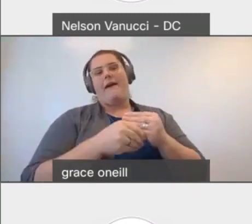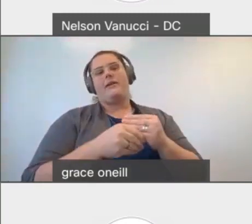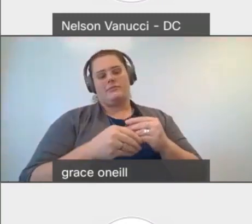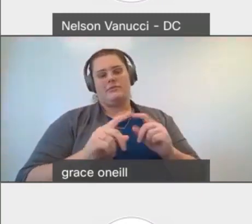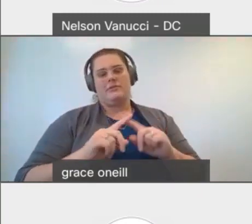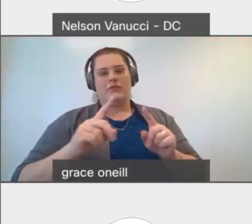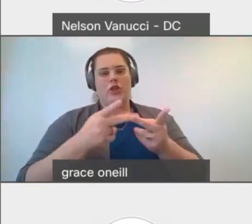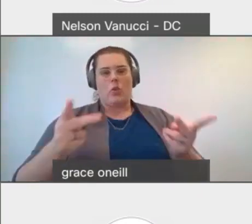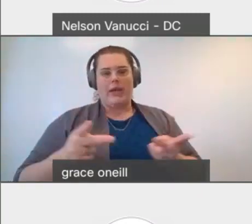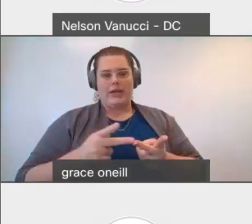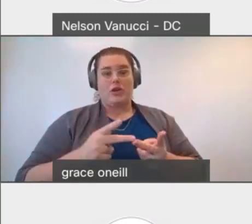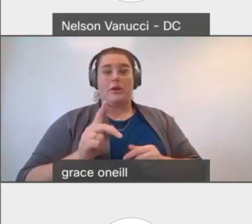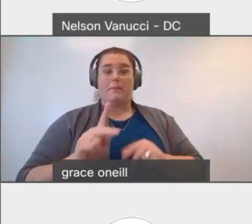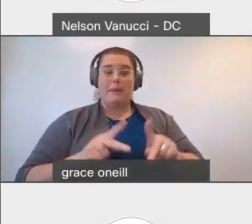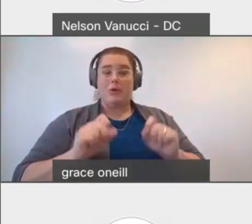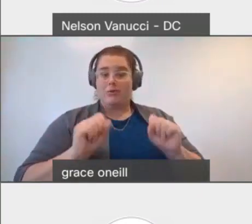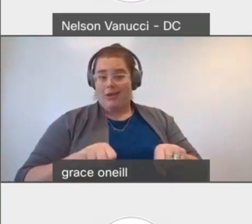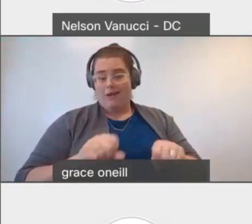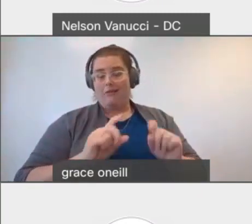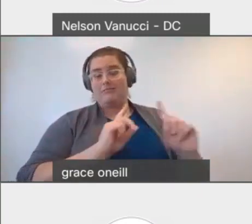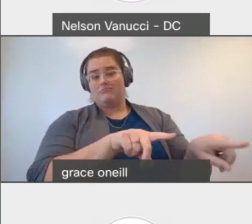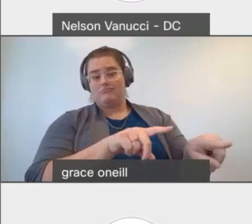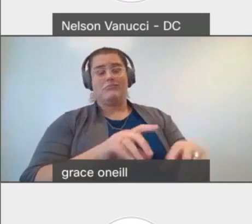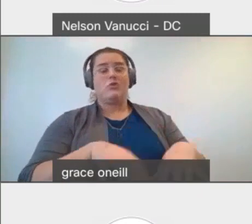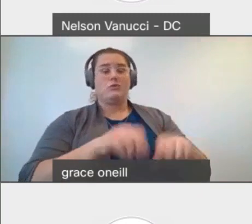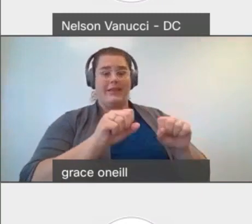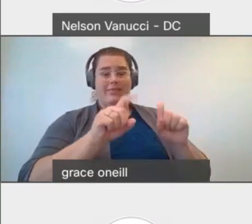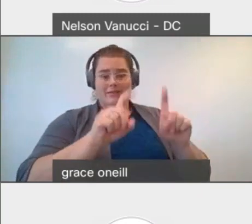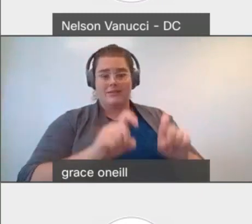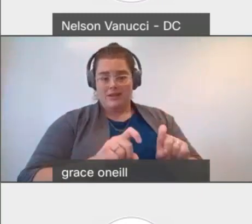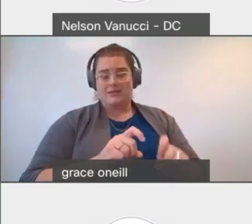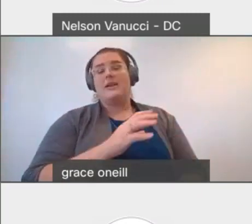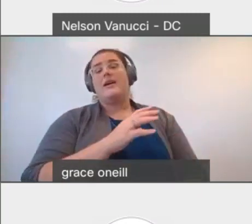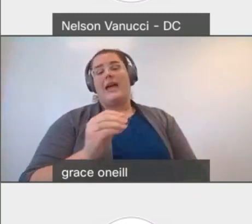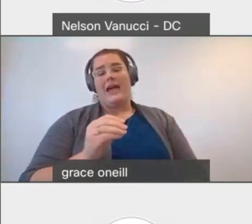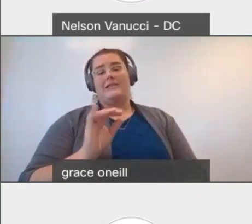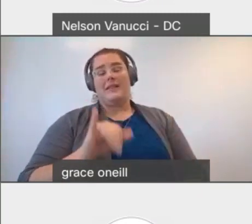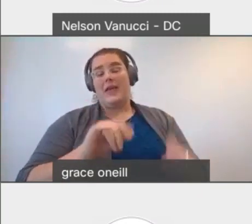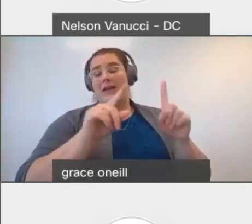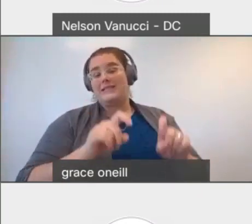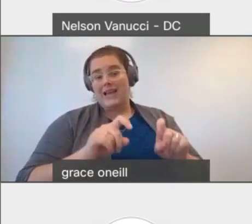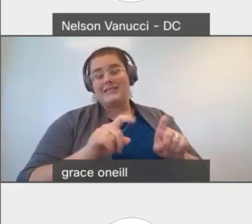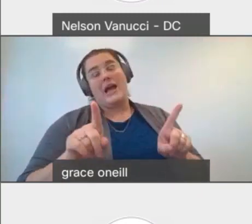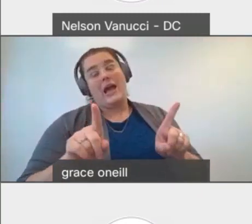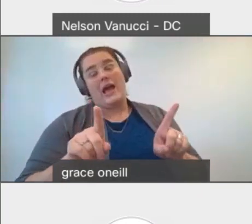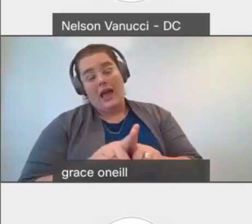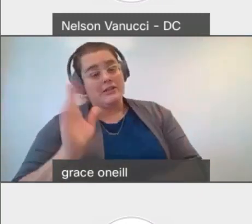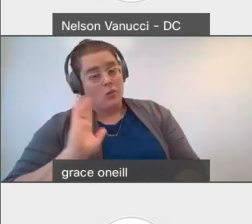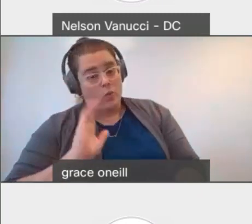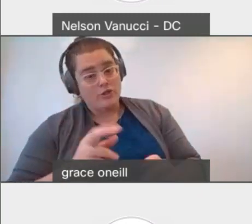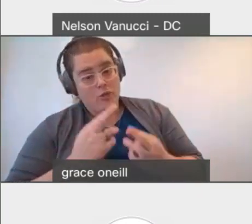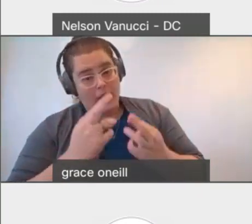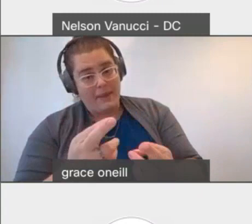locations where people could test, that the test as was recommended. I did share